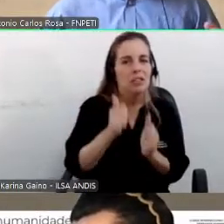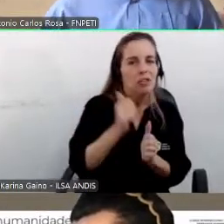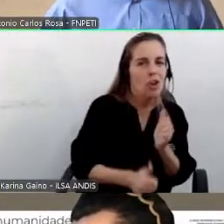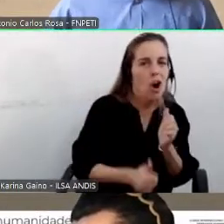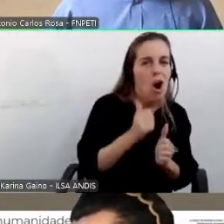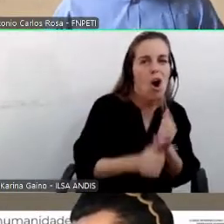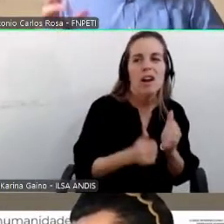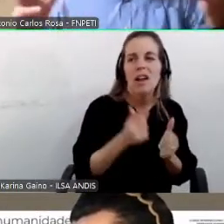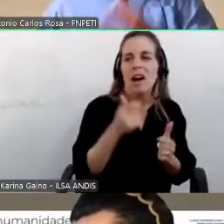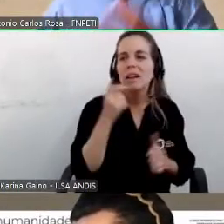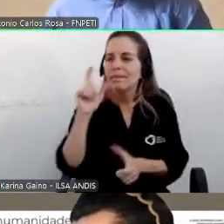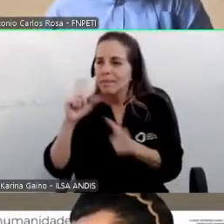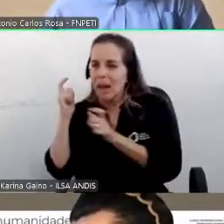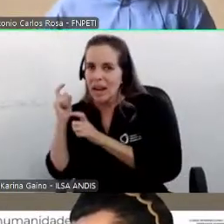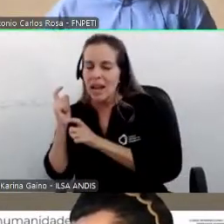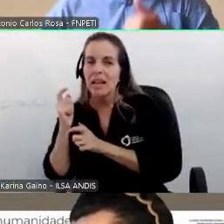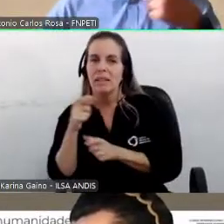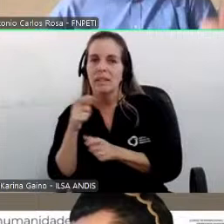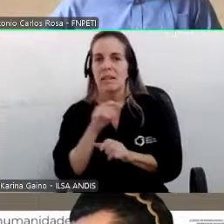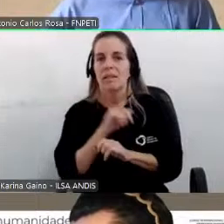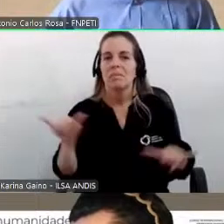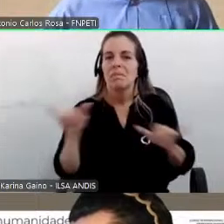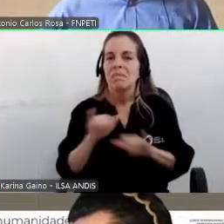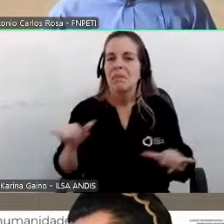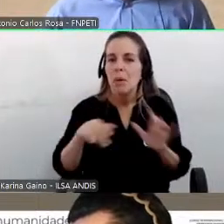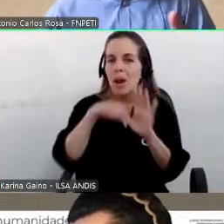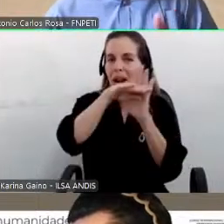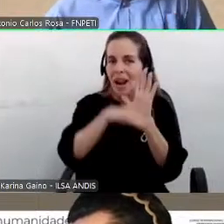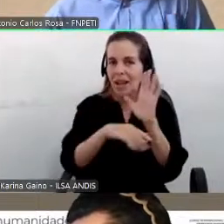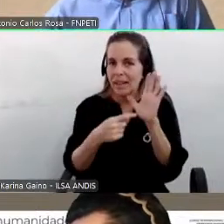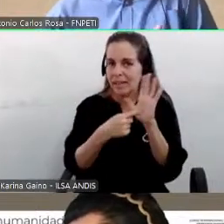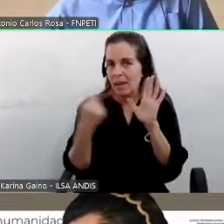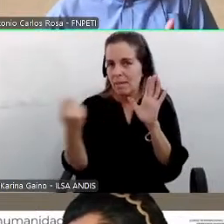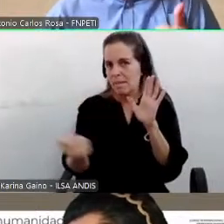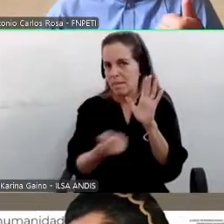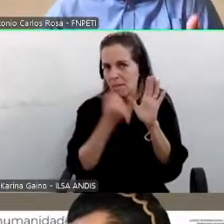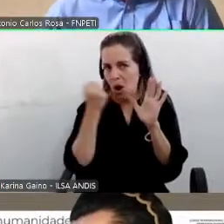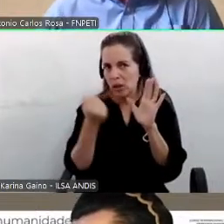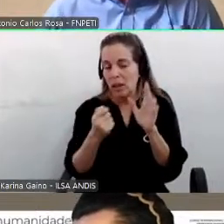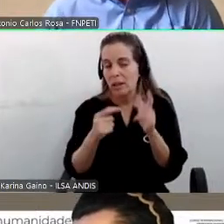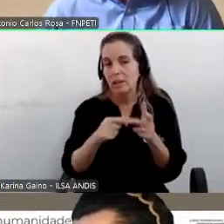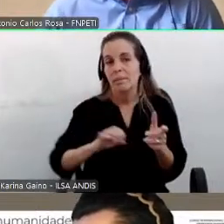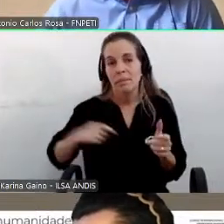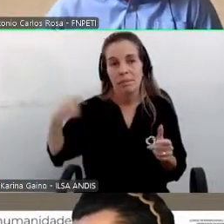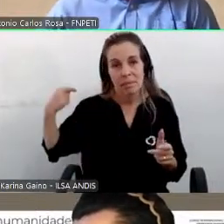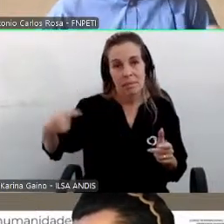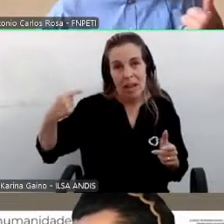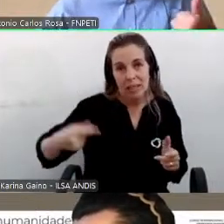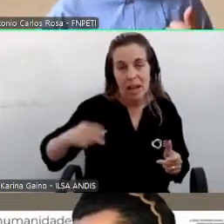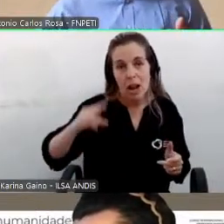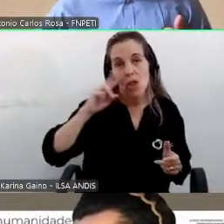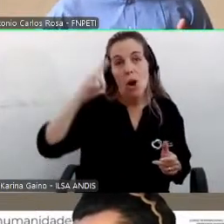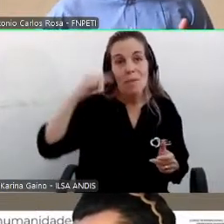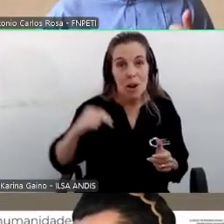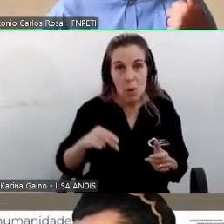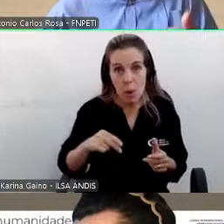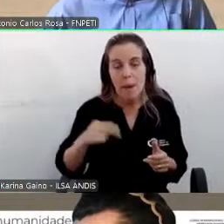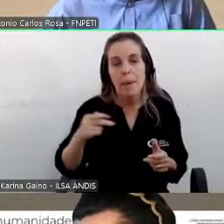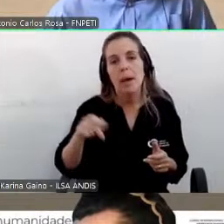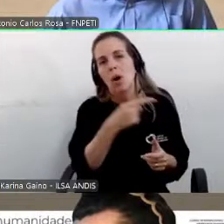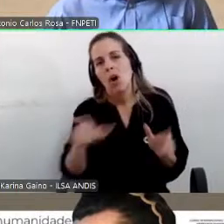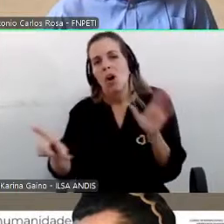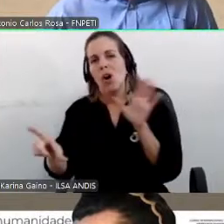account the sectors involved, stories or anecdotes are related. Then back in